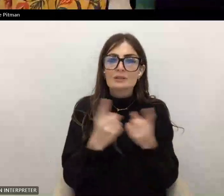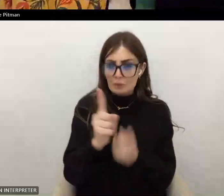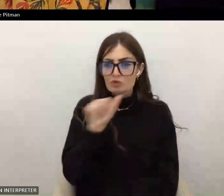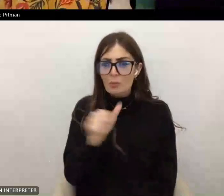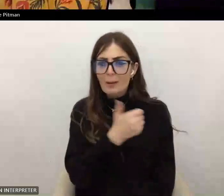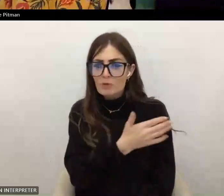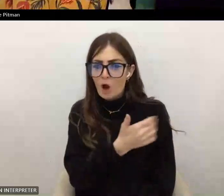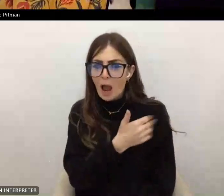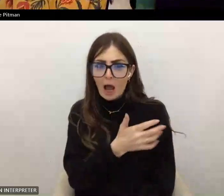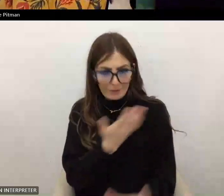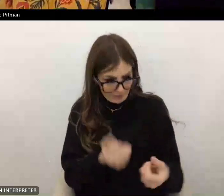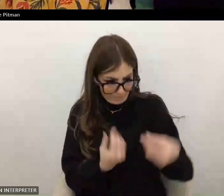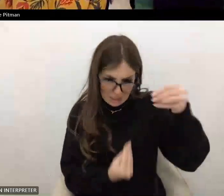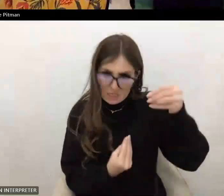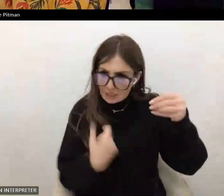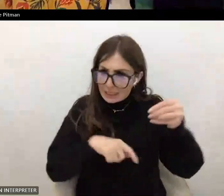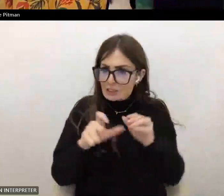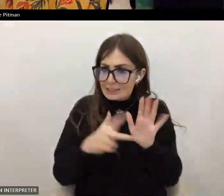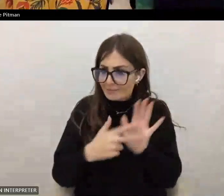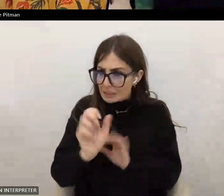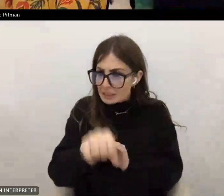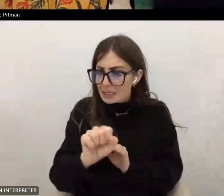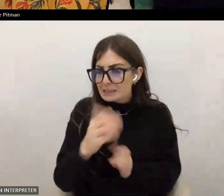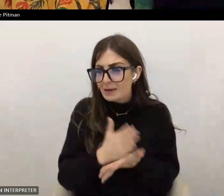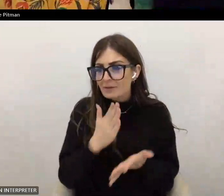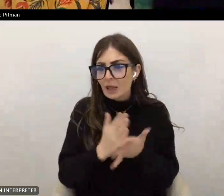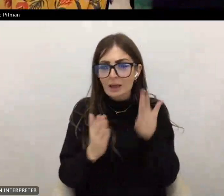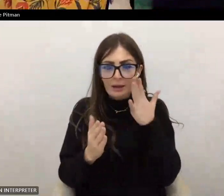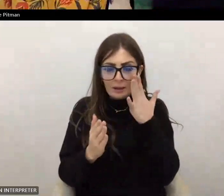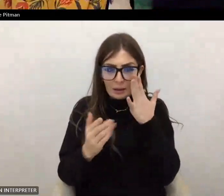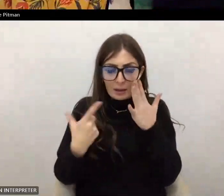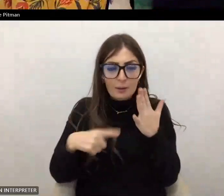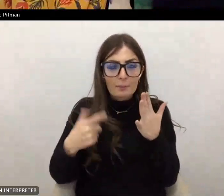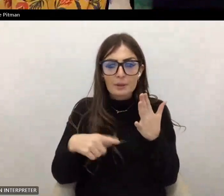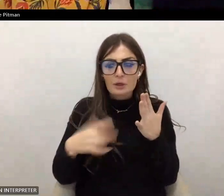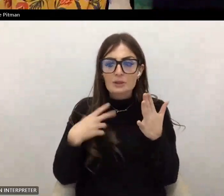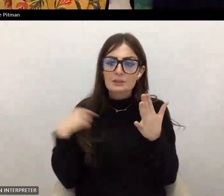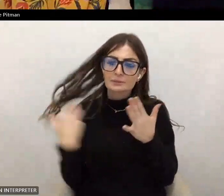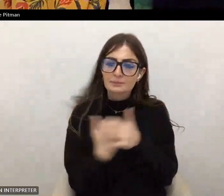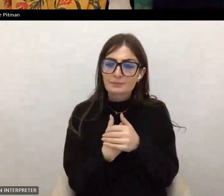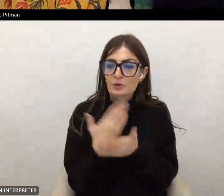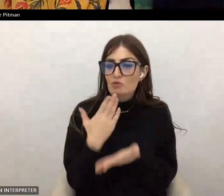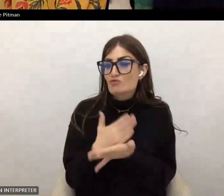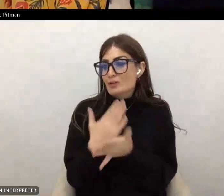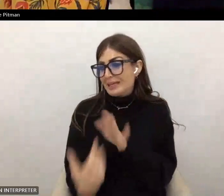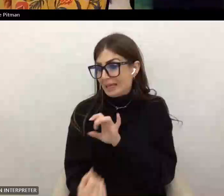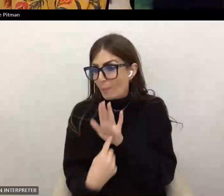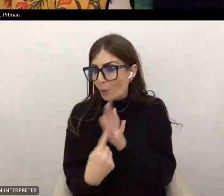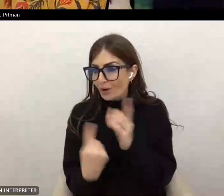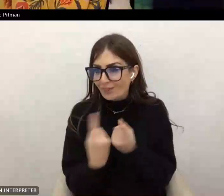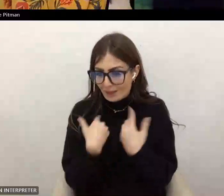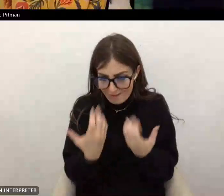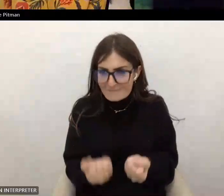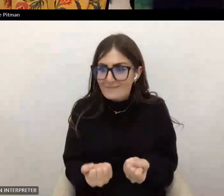and having as part of your CV anyway, because it's a really important thing that you've got.